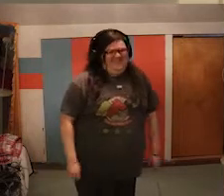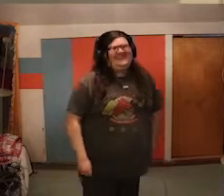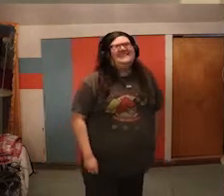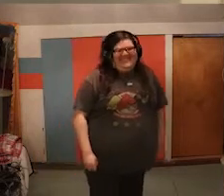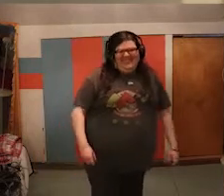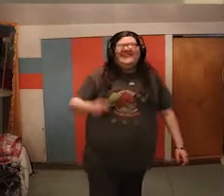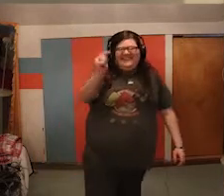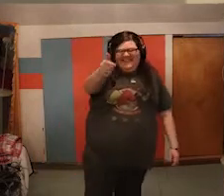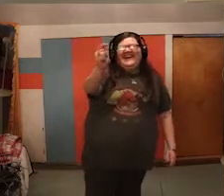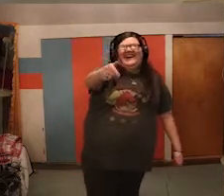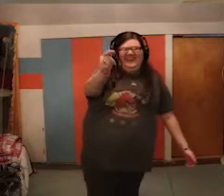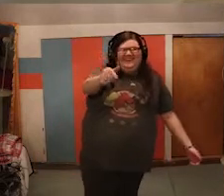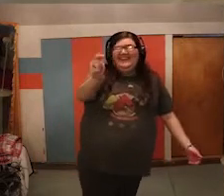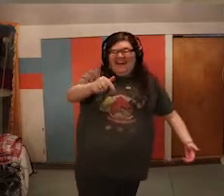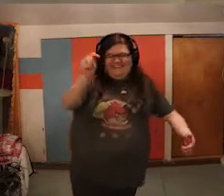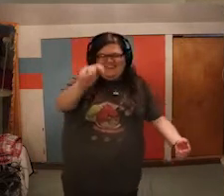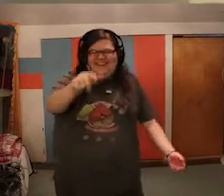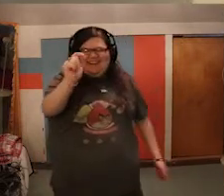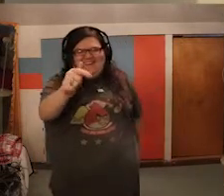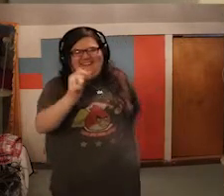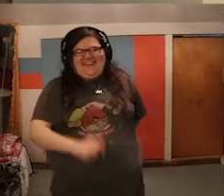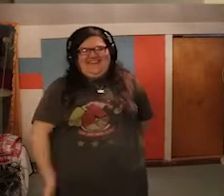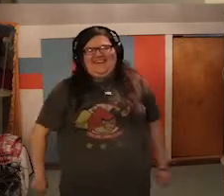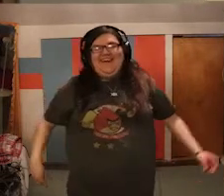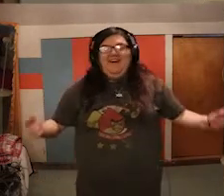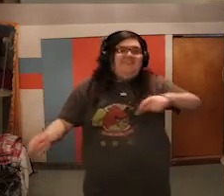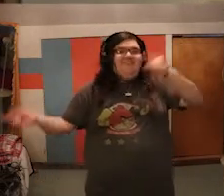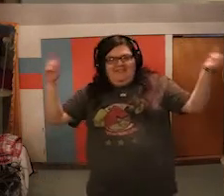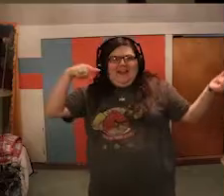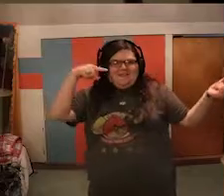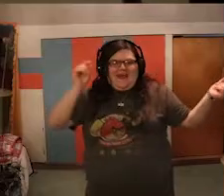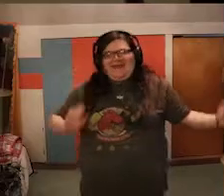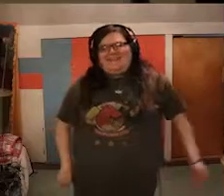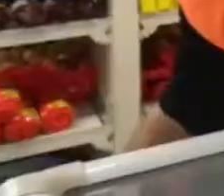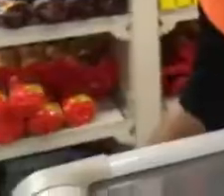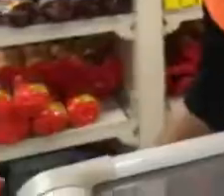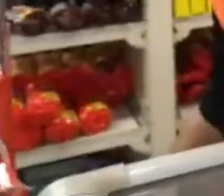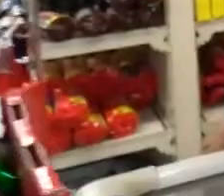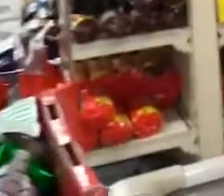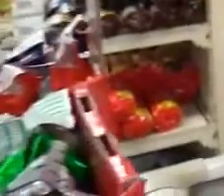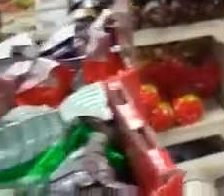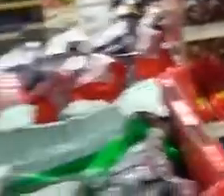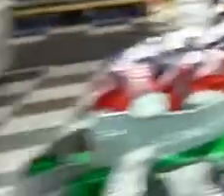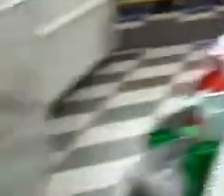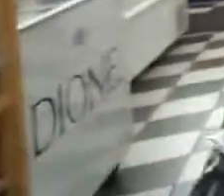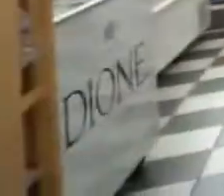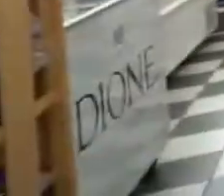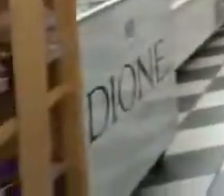like, melt. Yeah, teasers. See, I was talking about that one. Threw them away. Flashback!